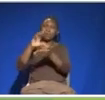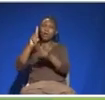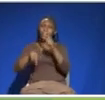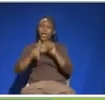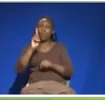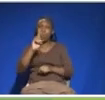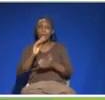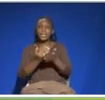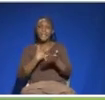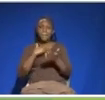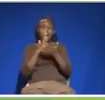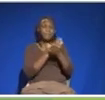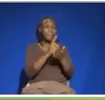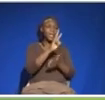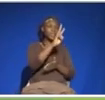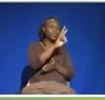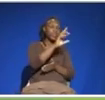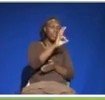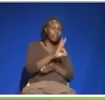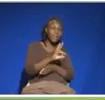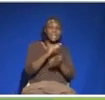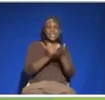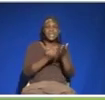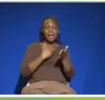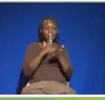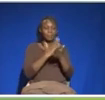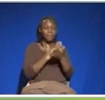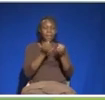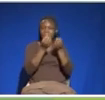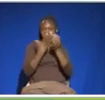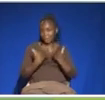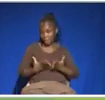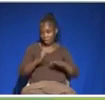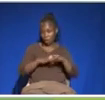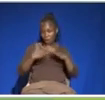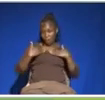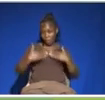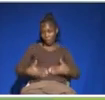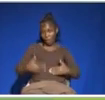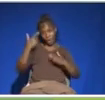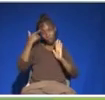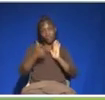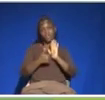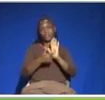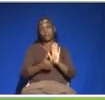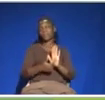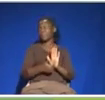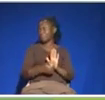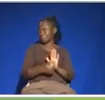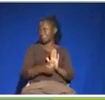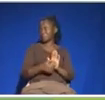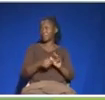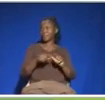have three segments, and others have very many segments on their bodies. For example, a grasshopper has